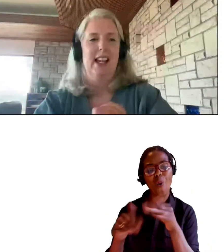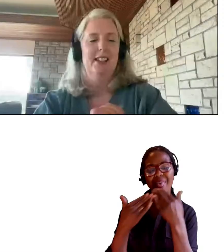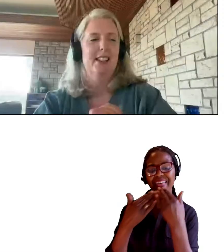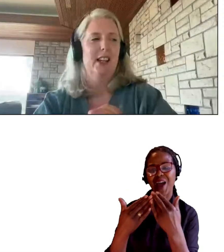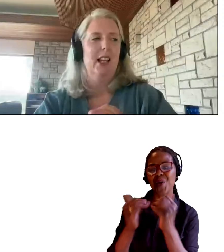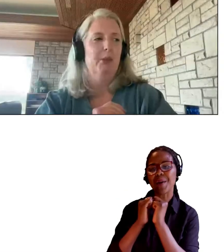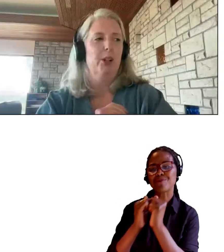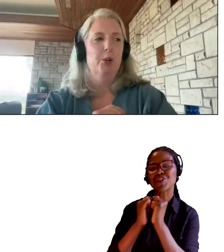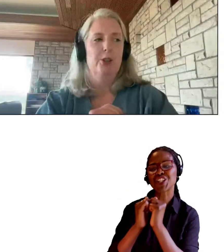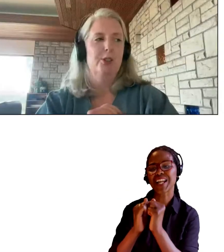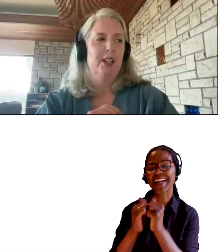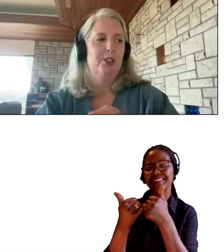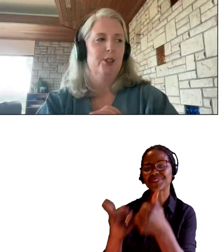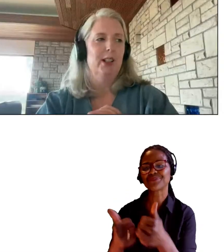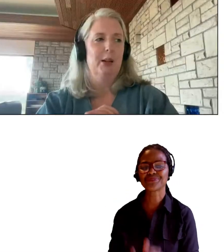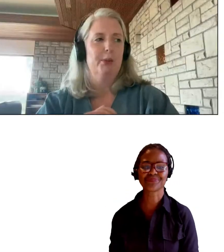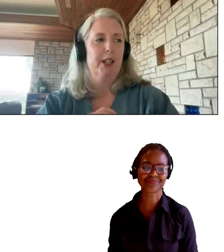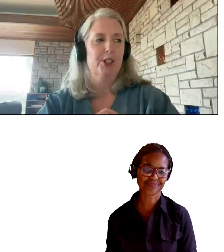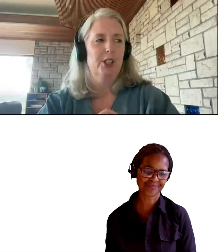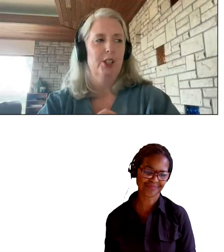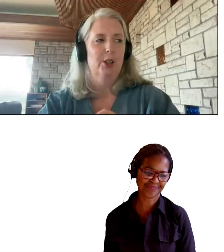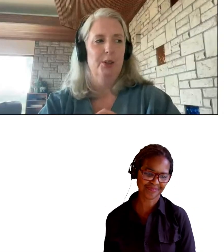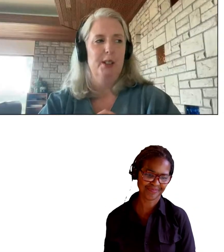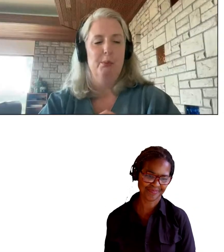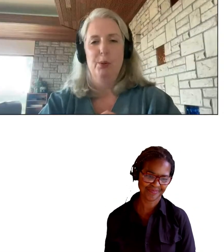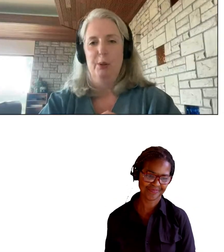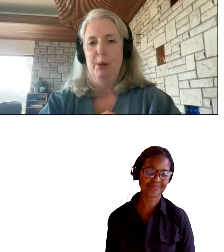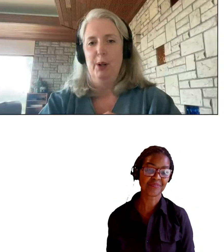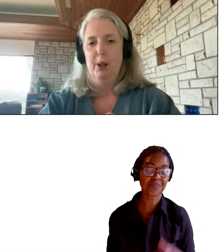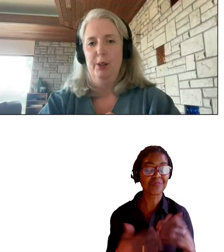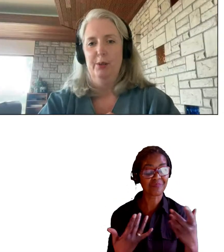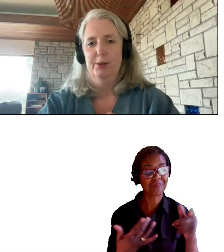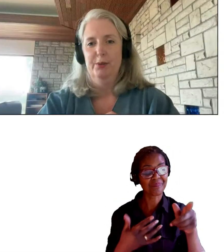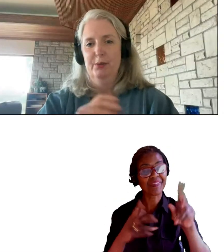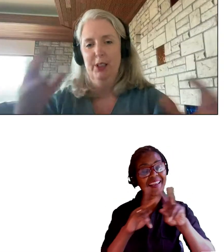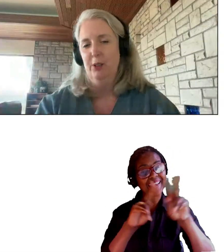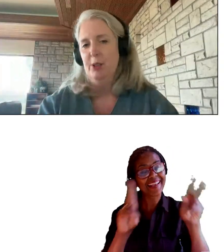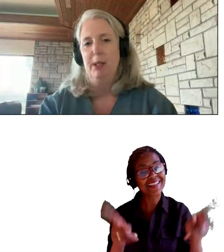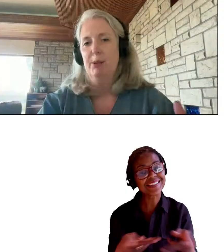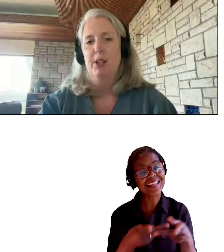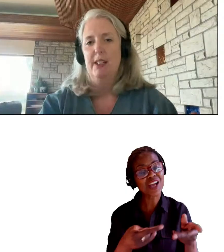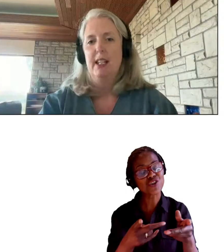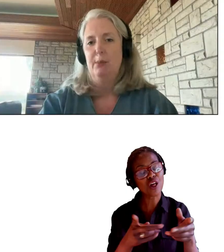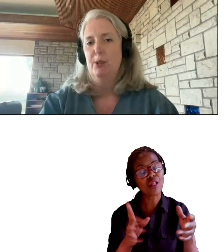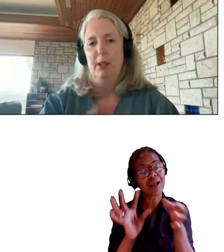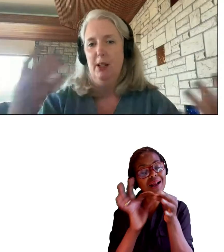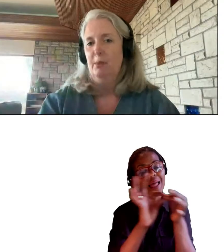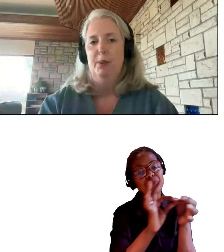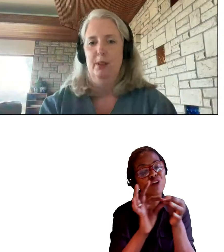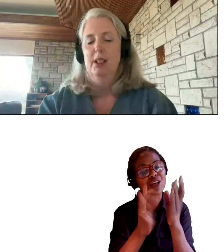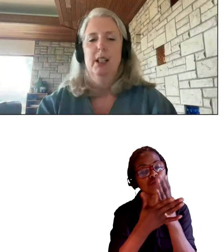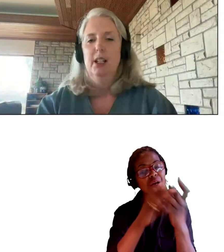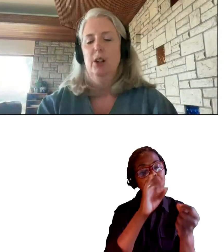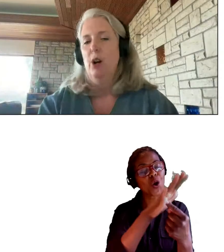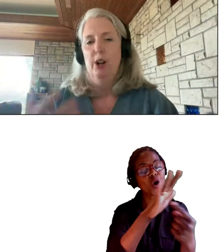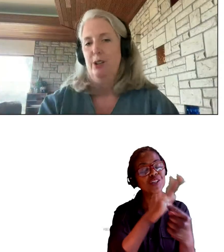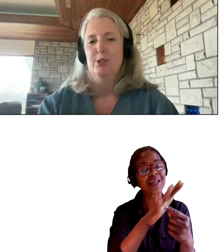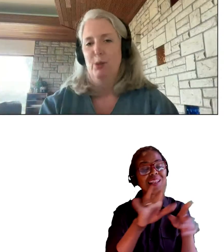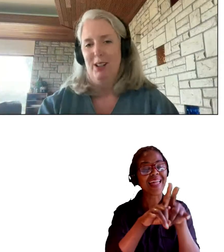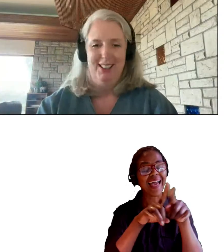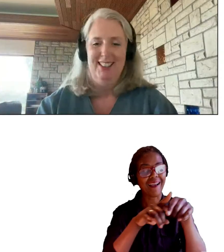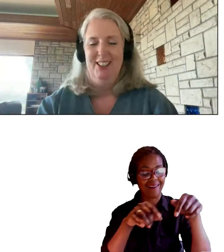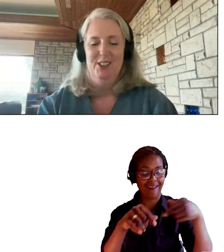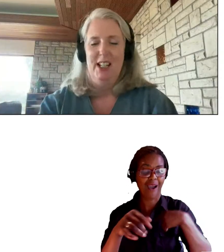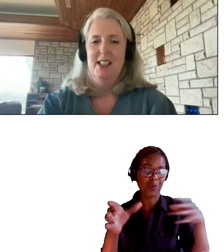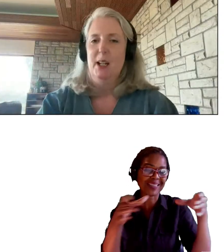Just to add to that, like, we know international collaboration, is an important part of, sometimes how these teams are made up, and, how